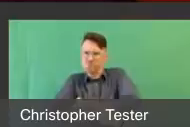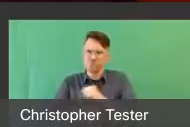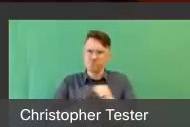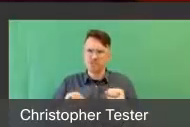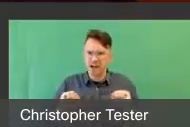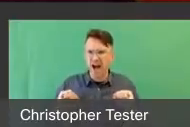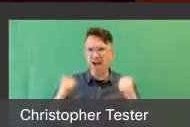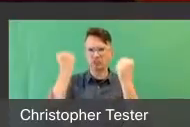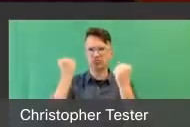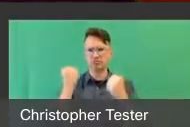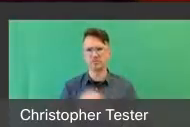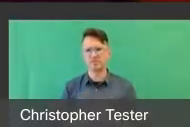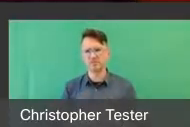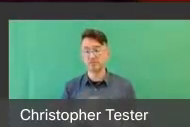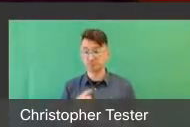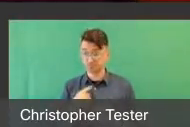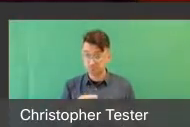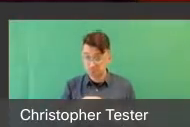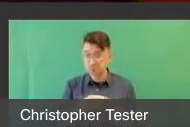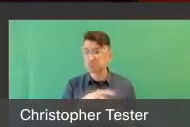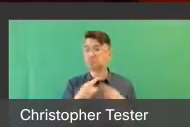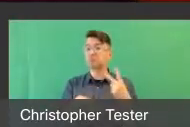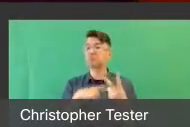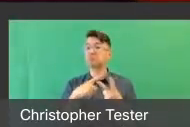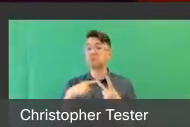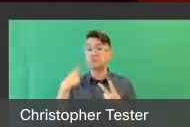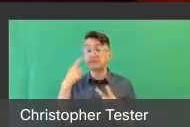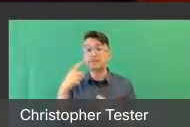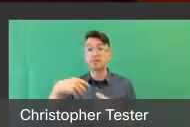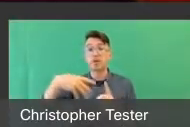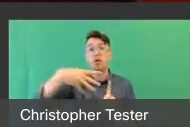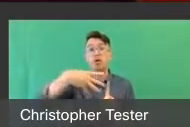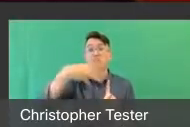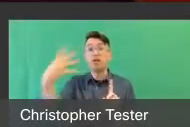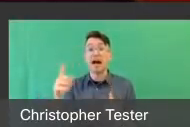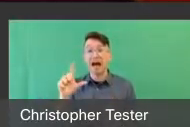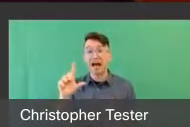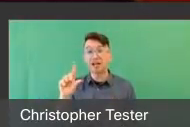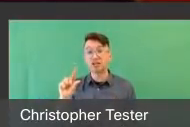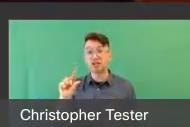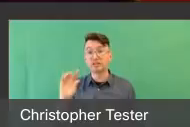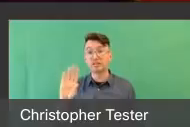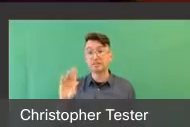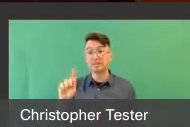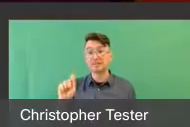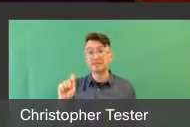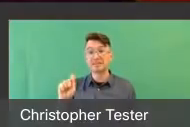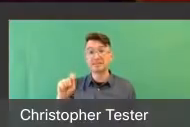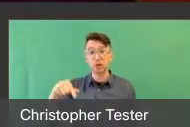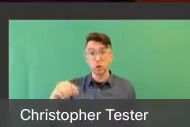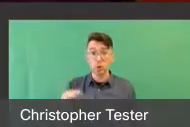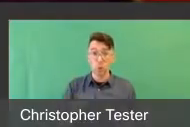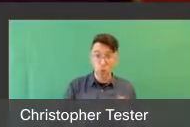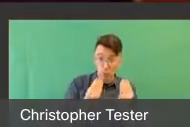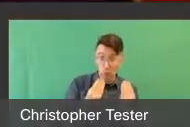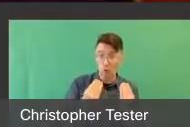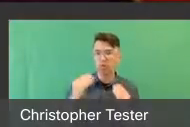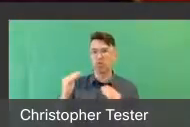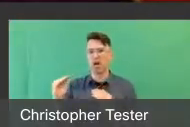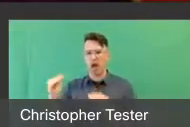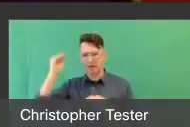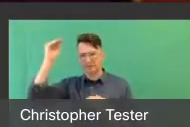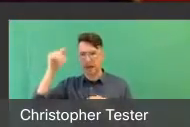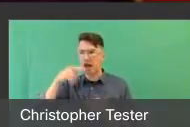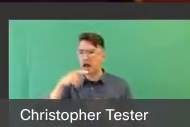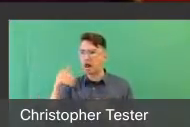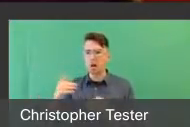LGBTIQ adolescents and youth are disproportionately affected by COVID-19 and the quarantine measures, but they continue to persevere and